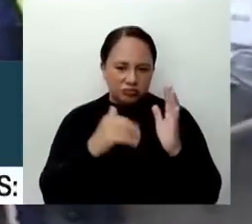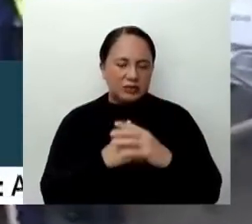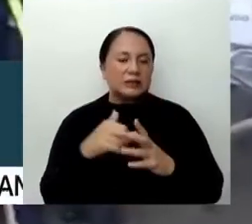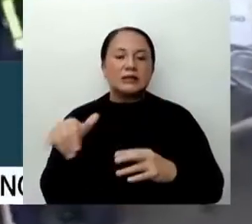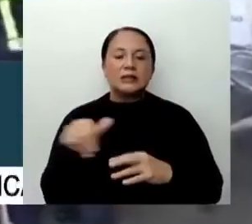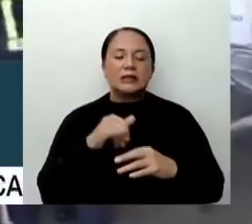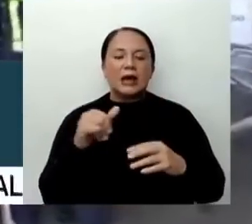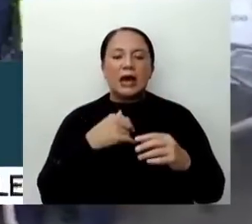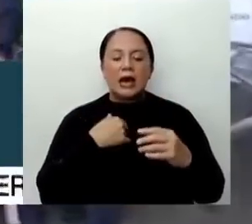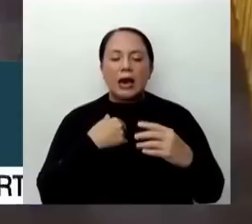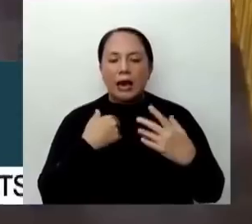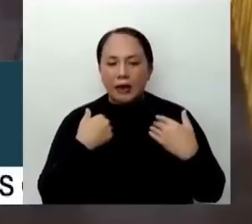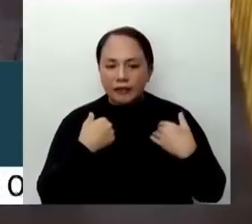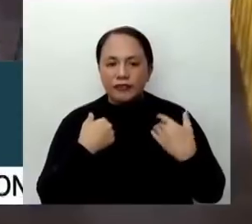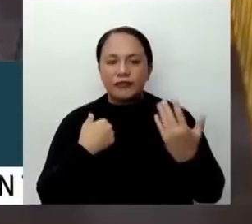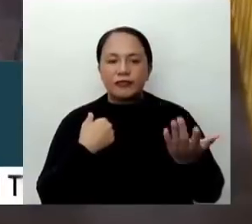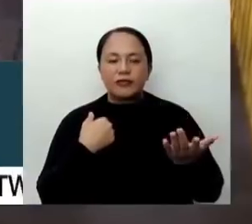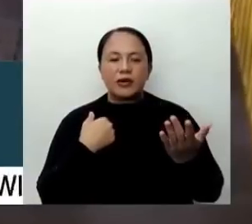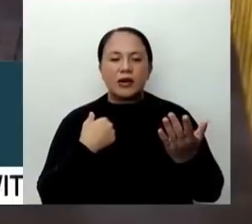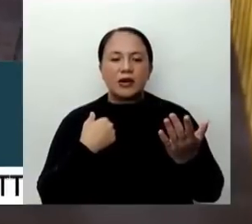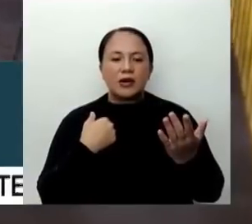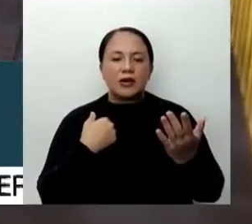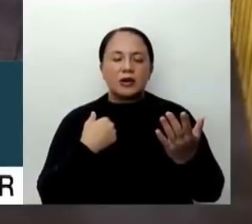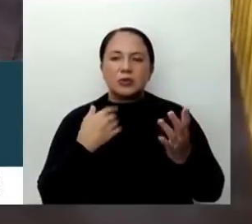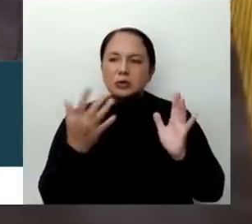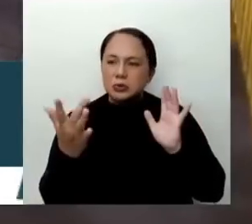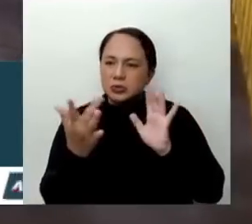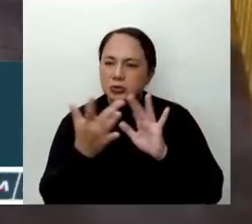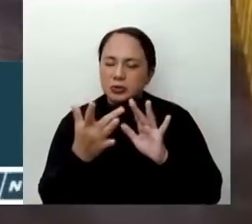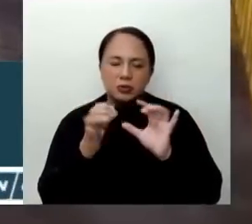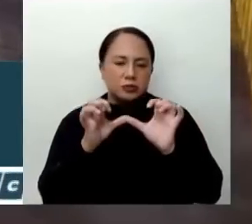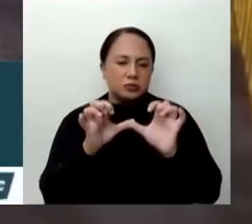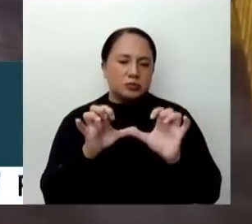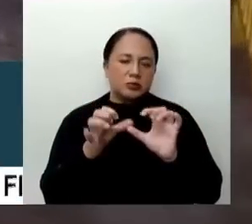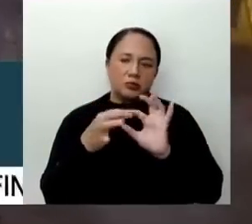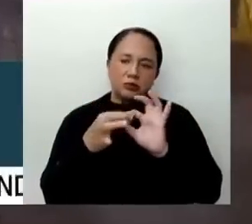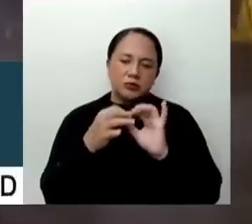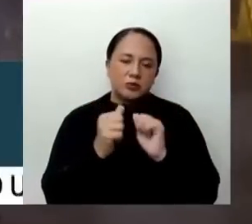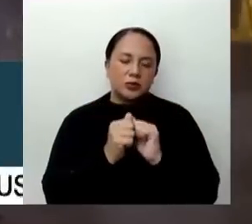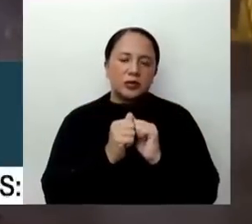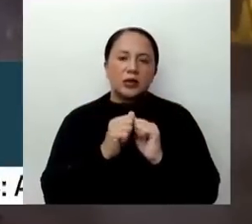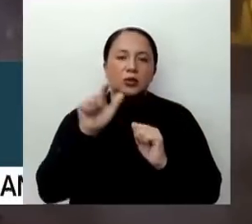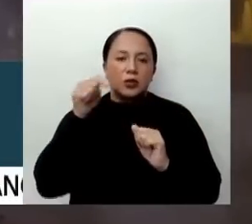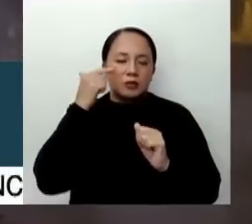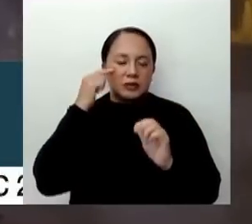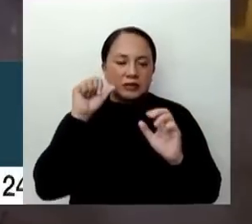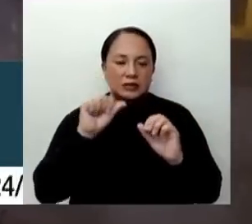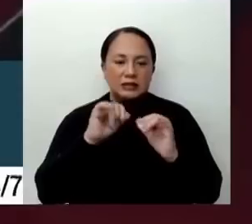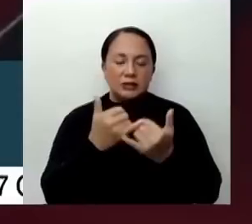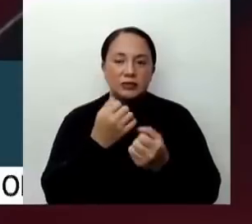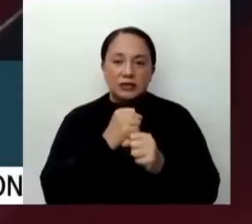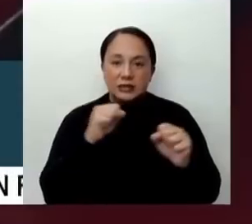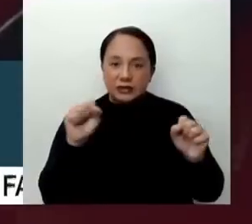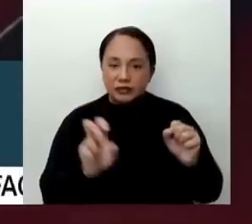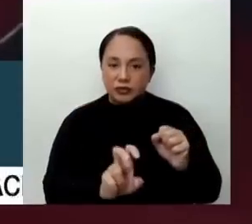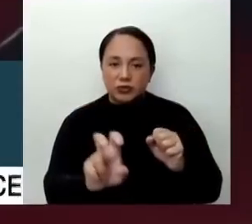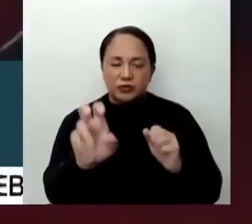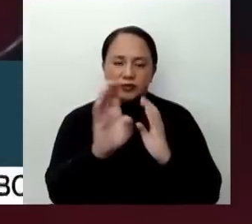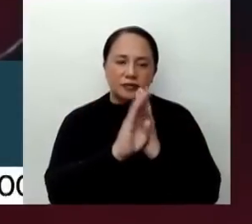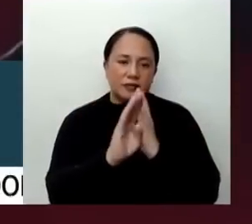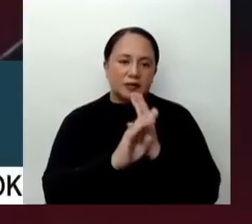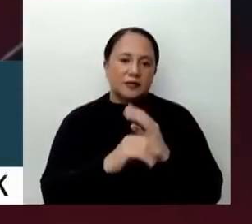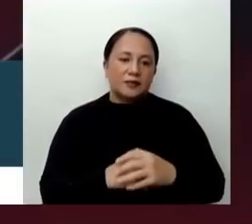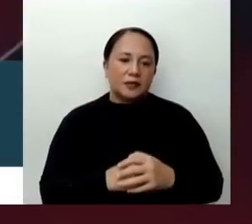added that they have been in touch and continues to coordinate with government agencies for safety trips of their buses.